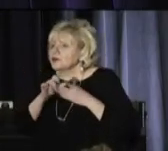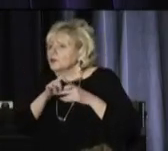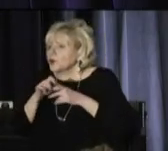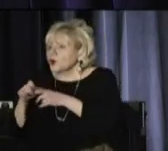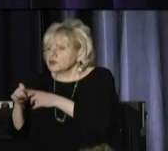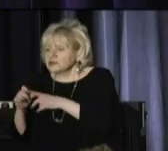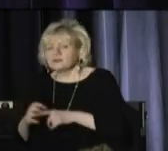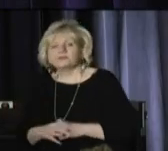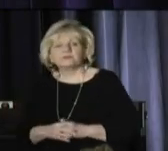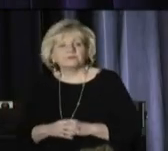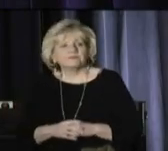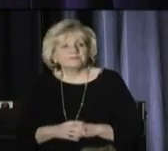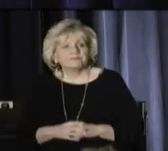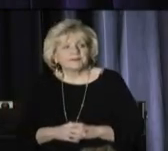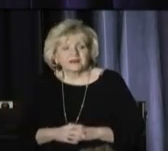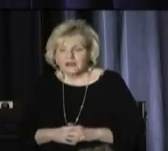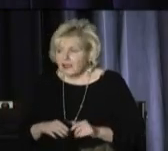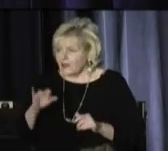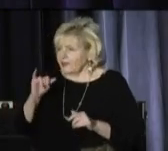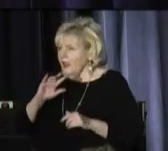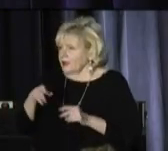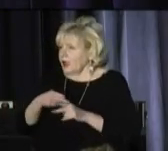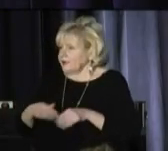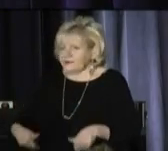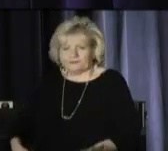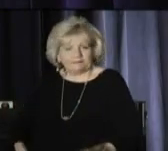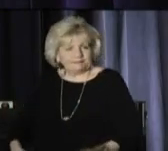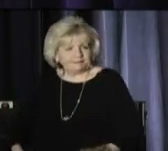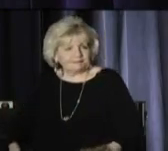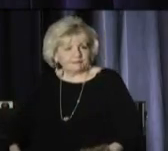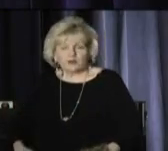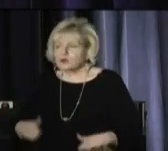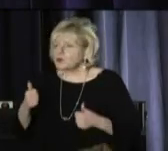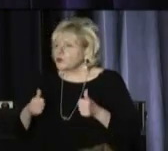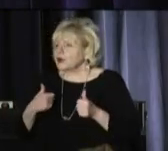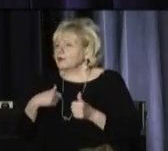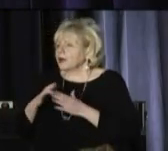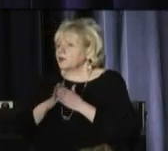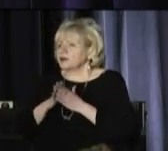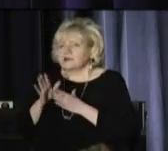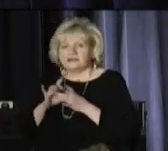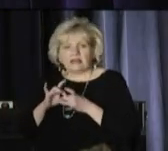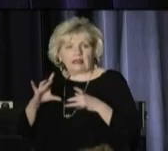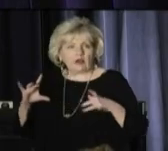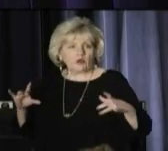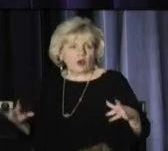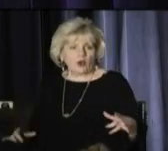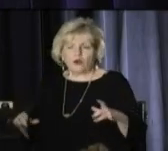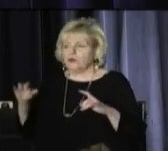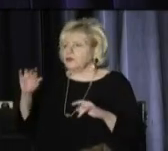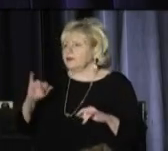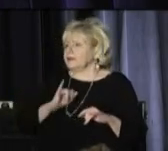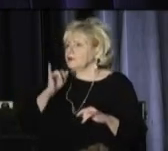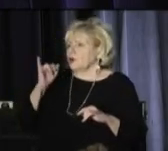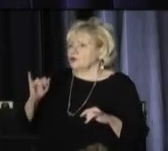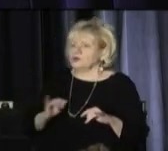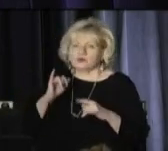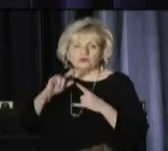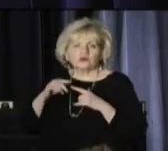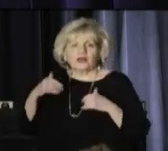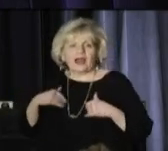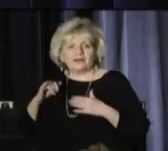so that kind of instinctual, what am I willing to let go of here? What ego can I release in order to get this